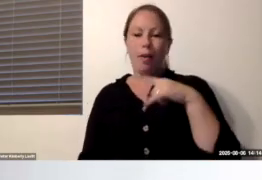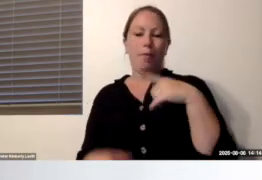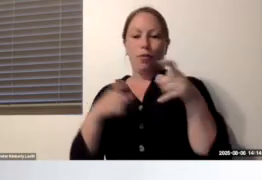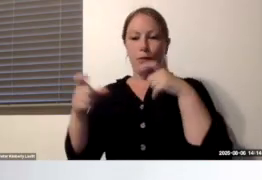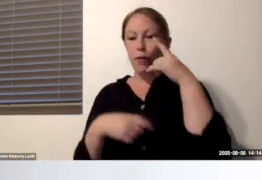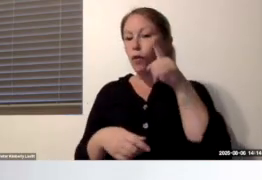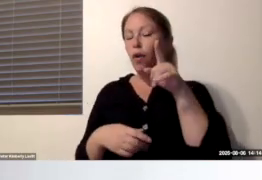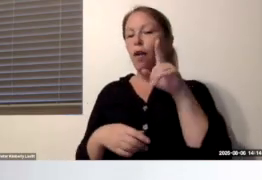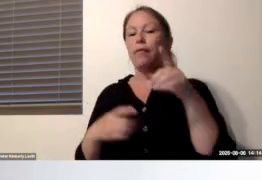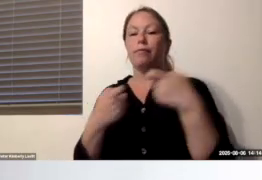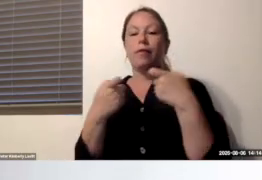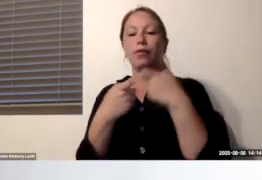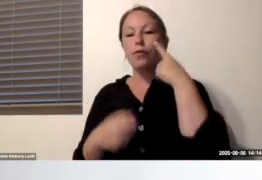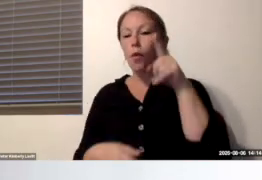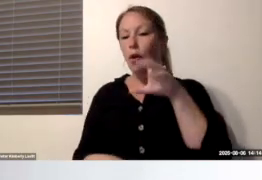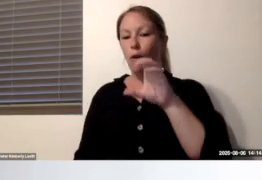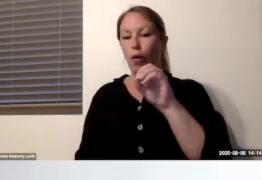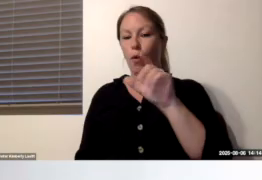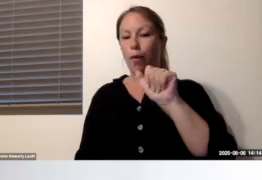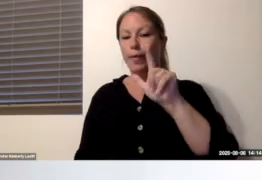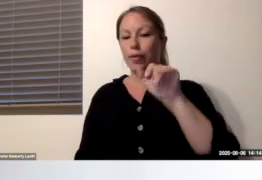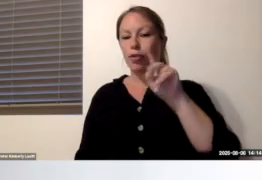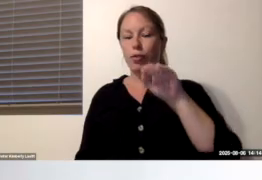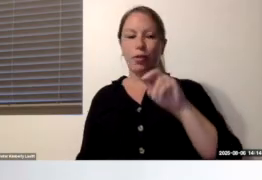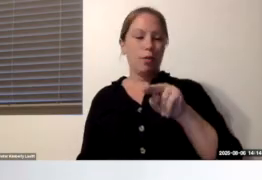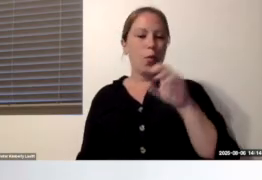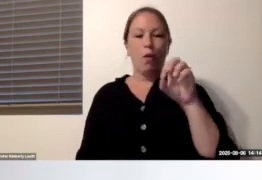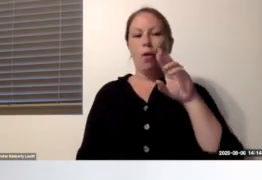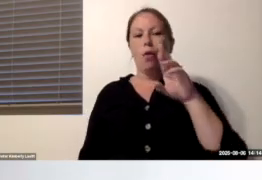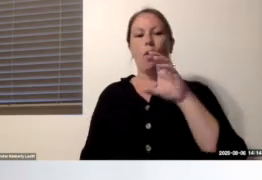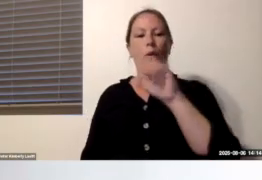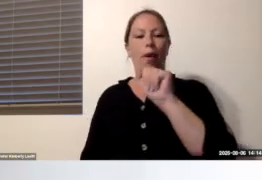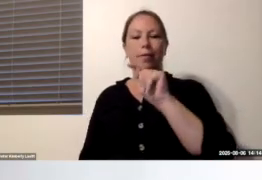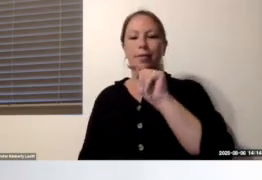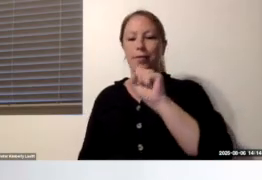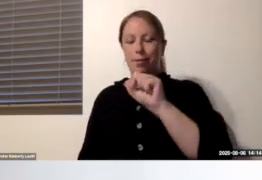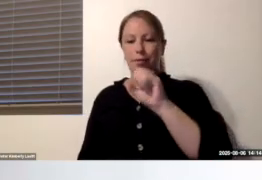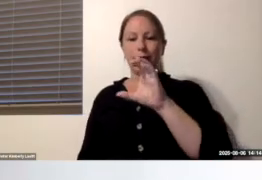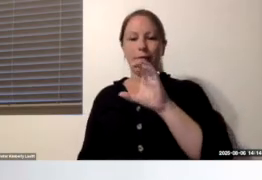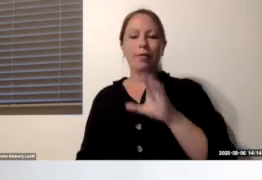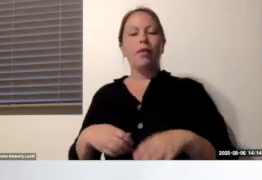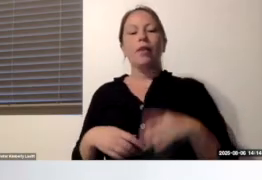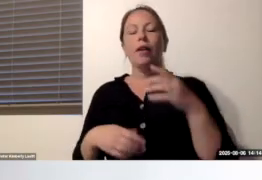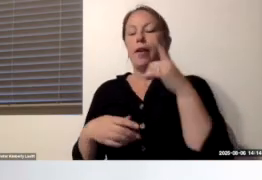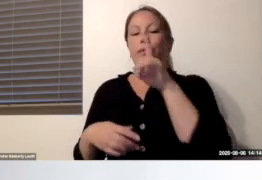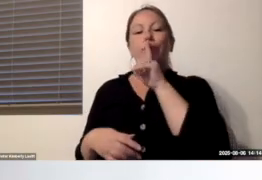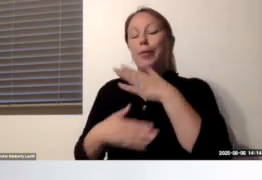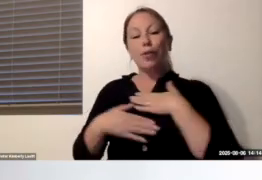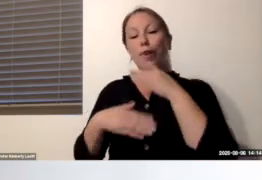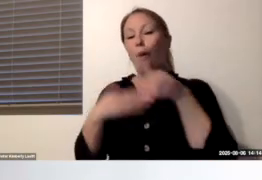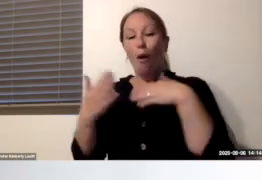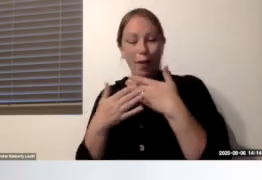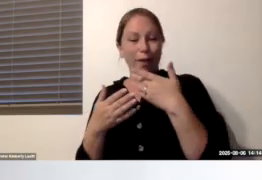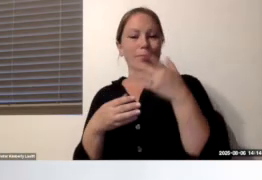Electric Transportation Coalition, or Cal-ITP. Really appreciate all the great information today. I just wanted to